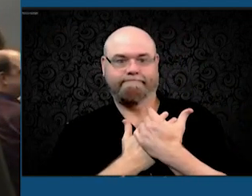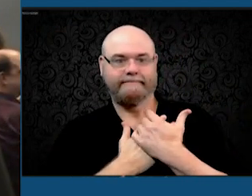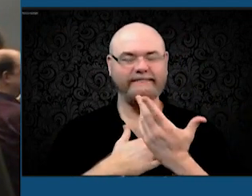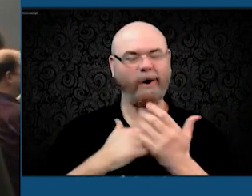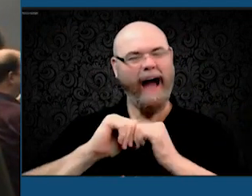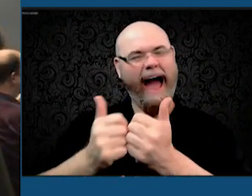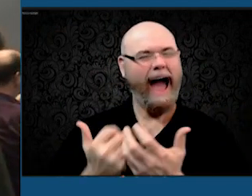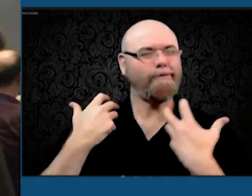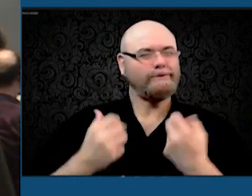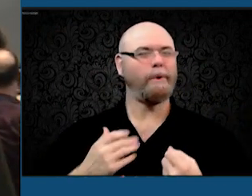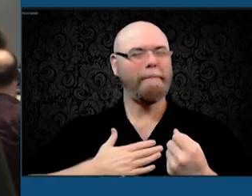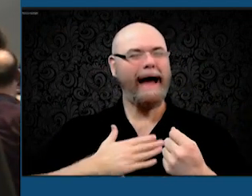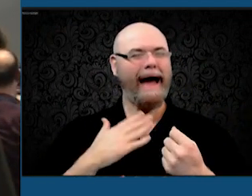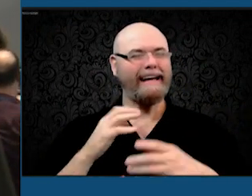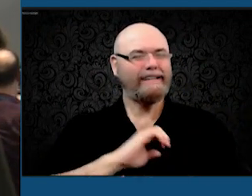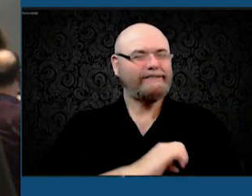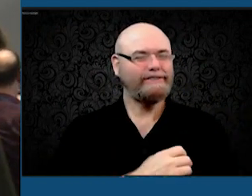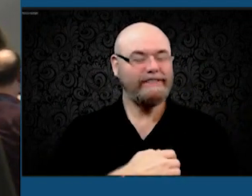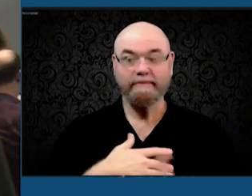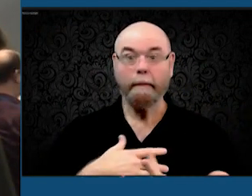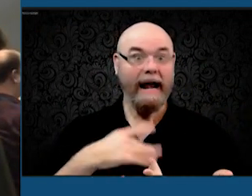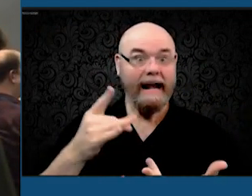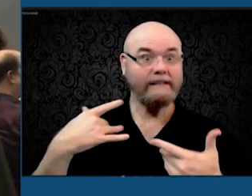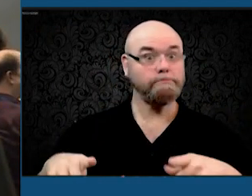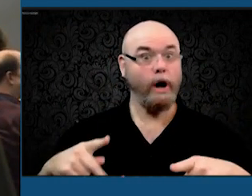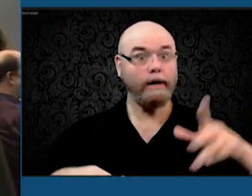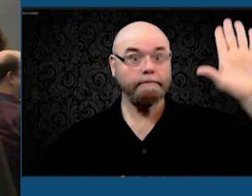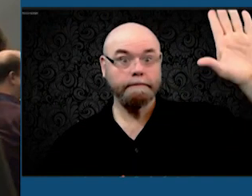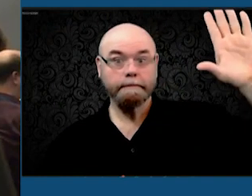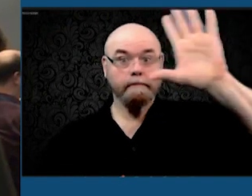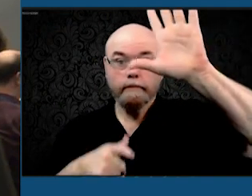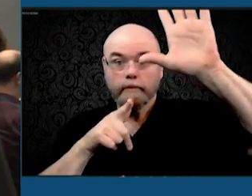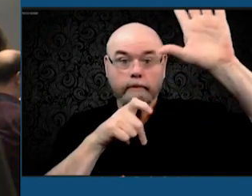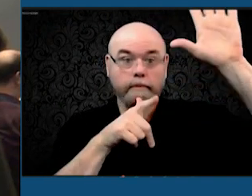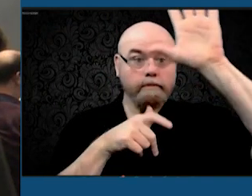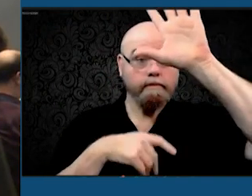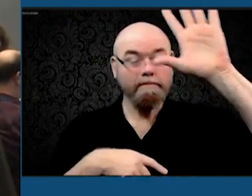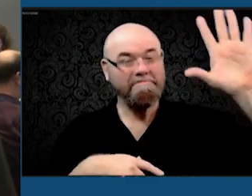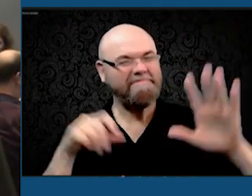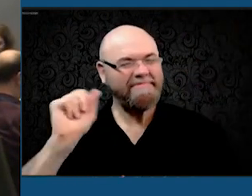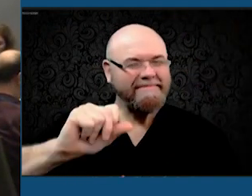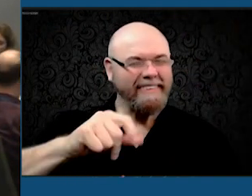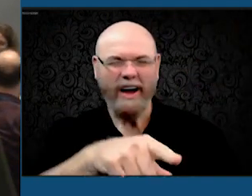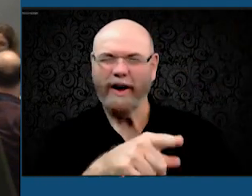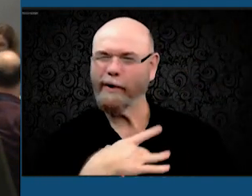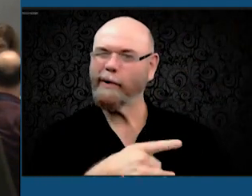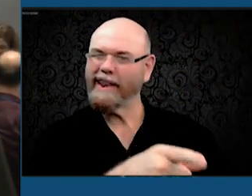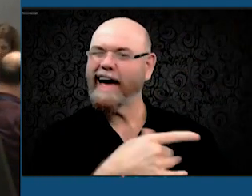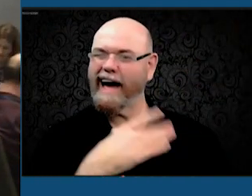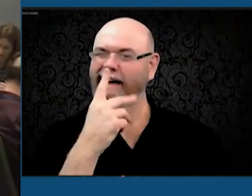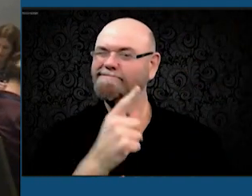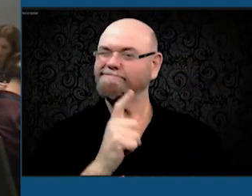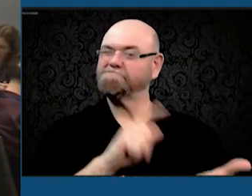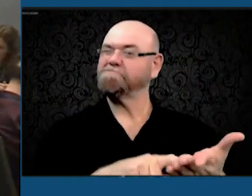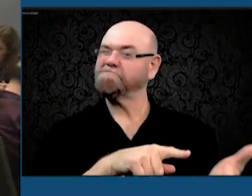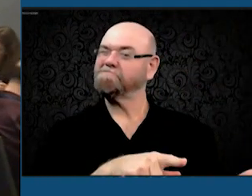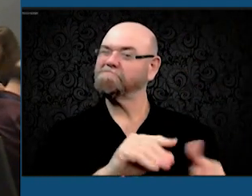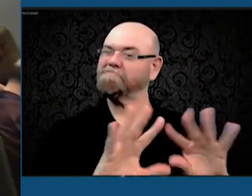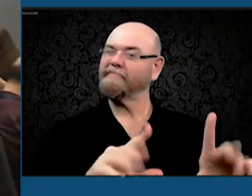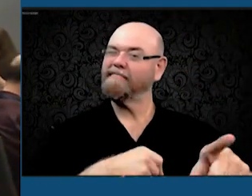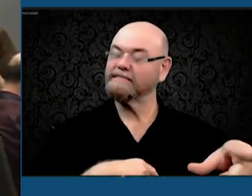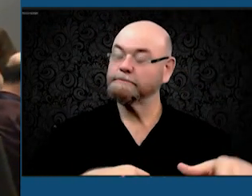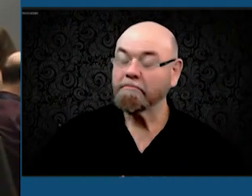like you like to party? Anyone? Yeah, I can see. You like to party, I can tell. And so like what